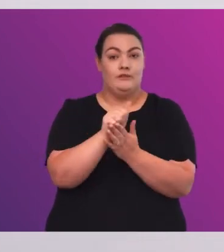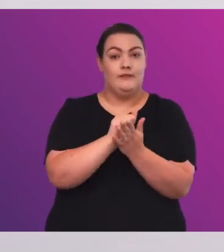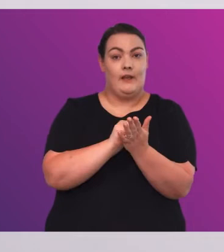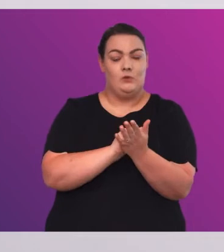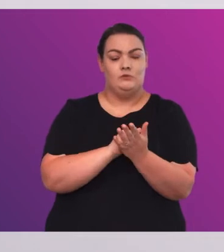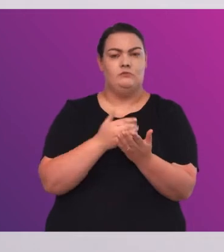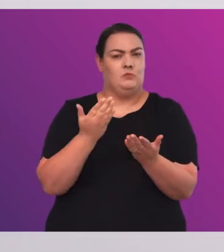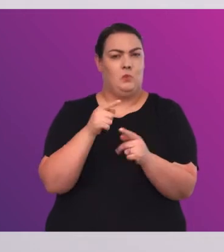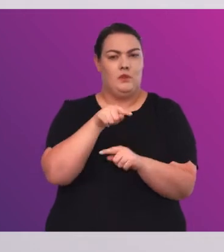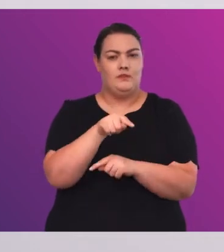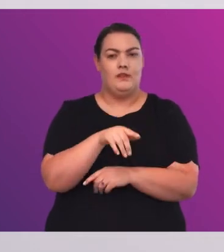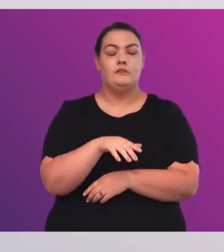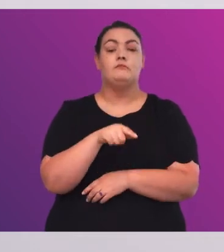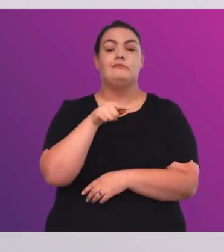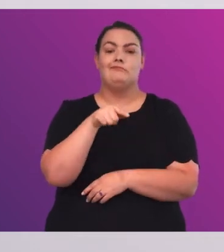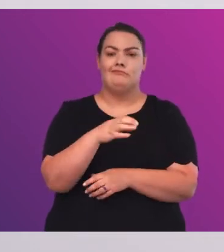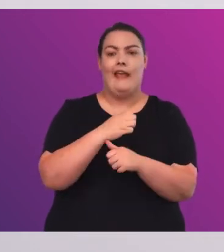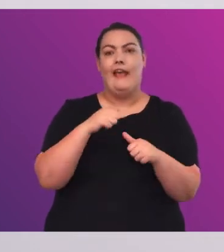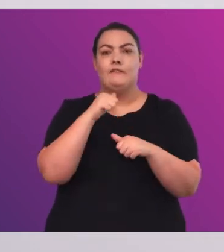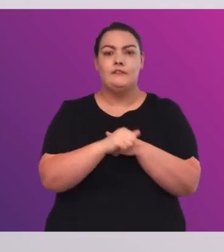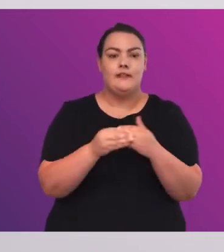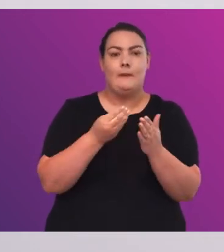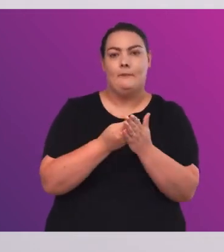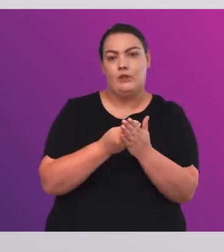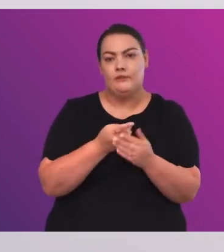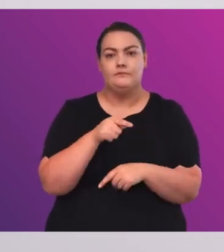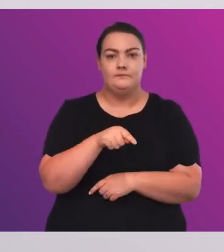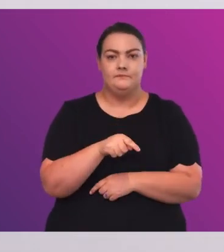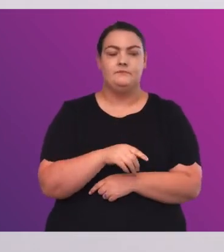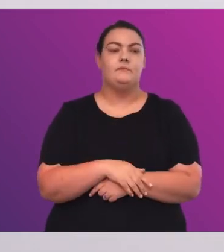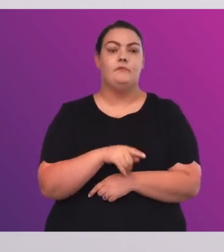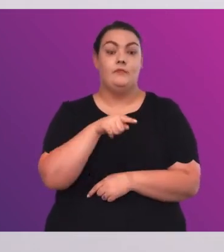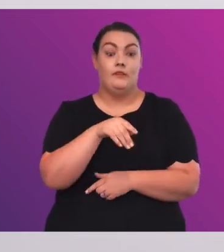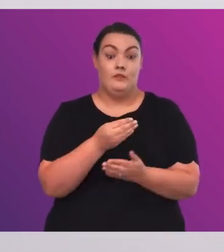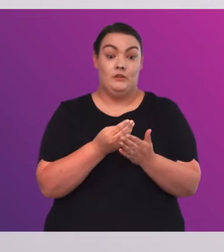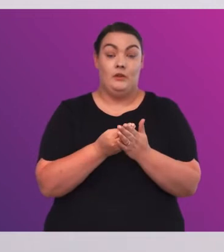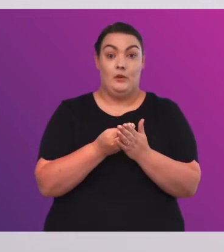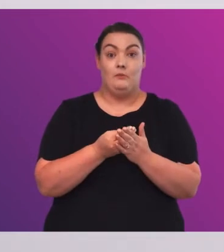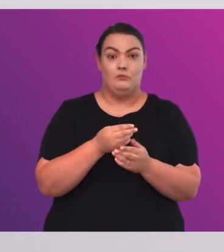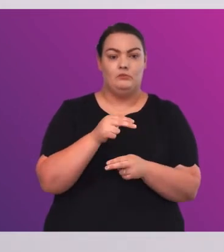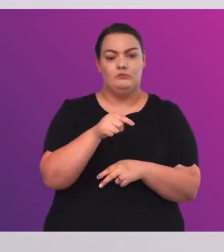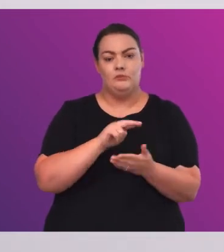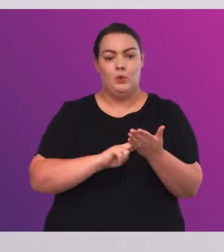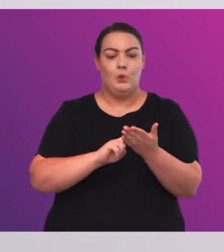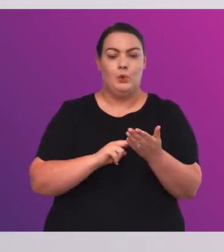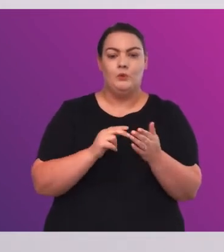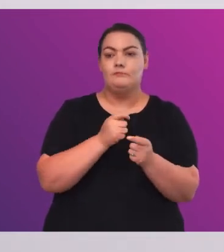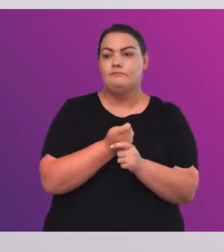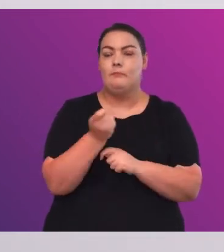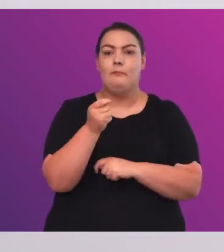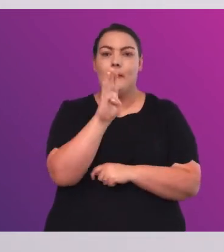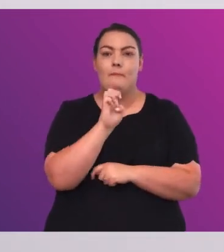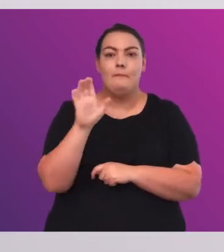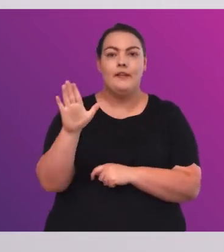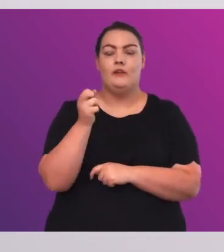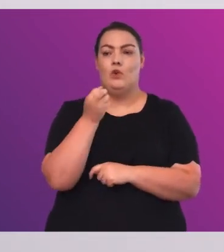A current account is where you keep your day-to-day money. This is money that you will use to pay your bills and do